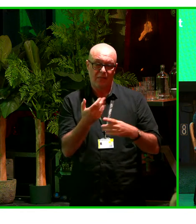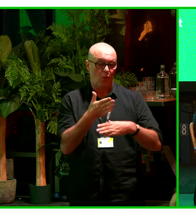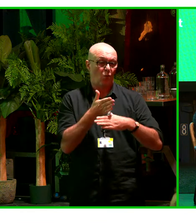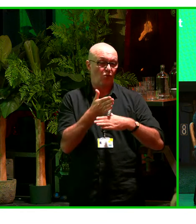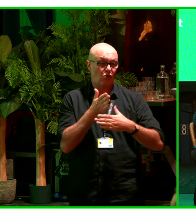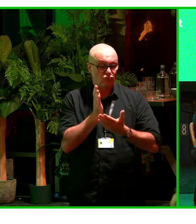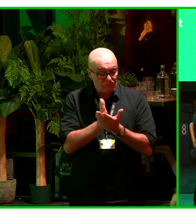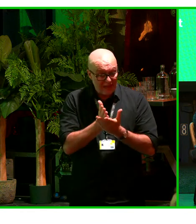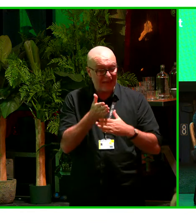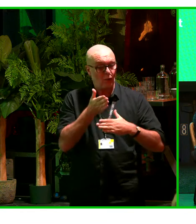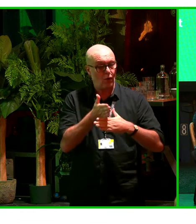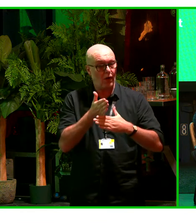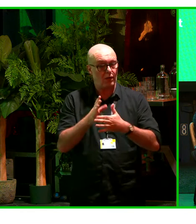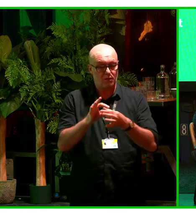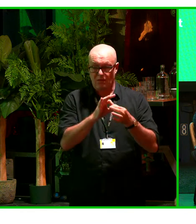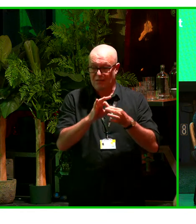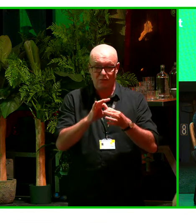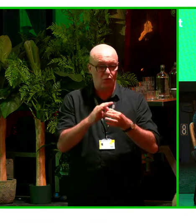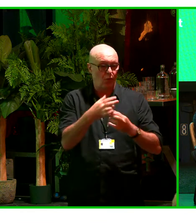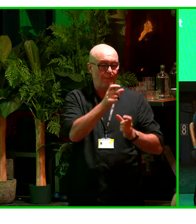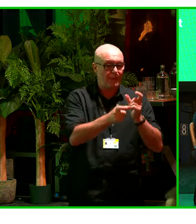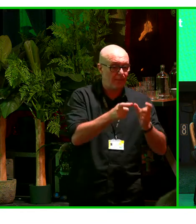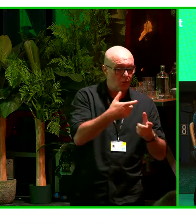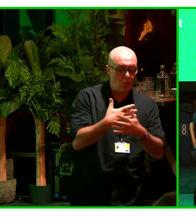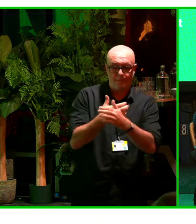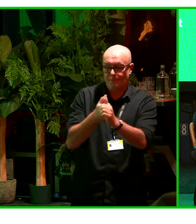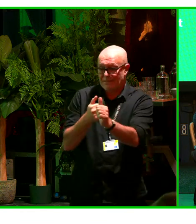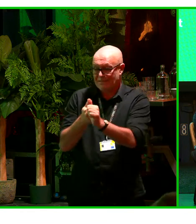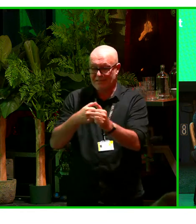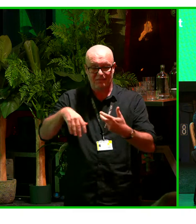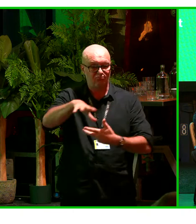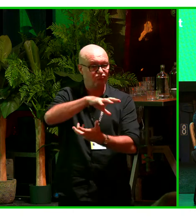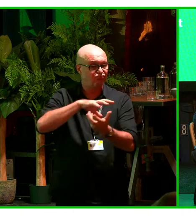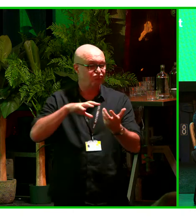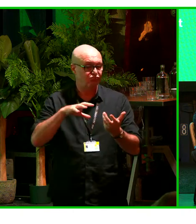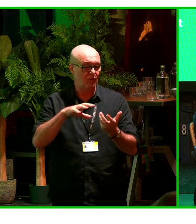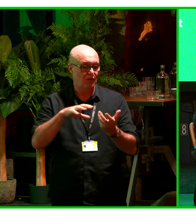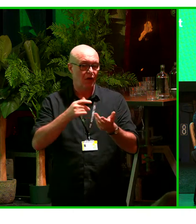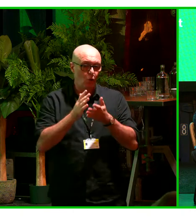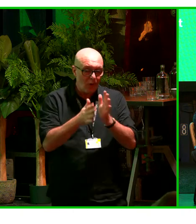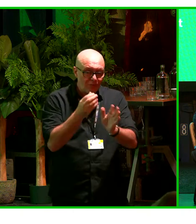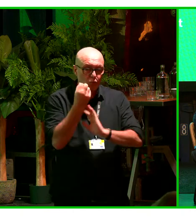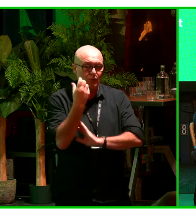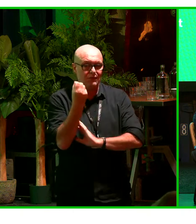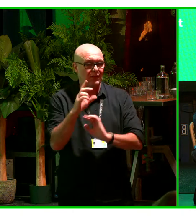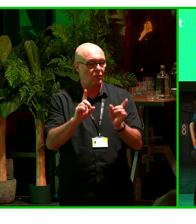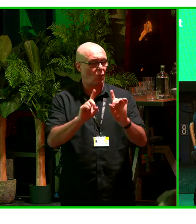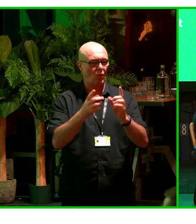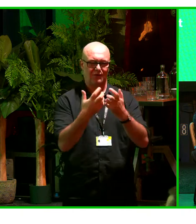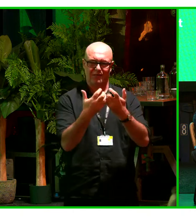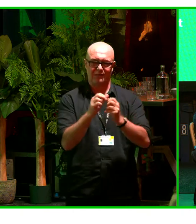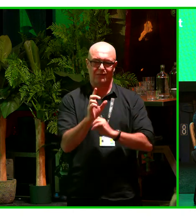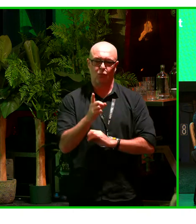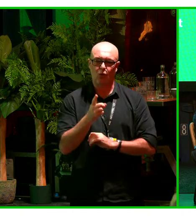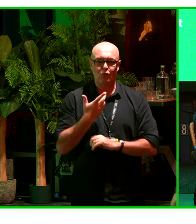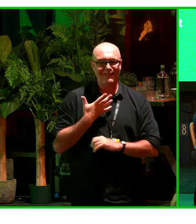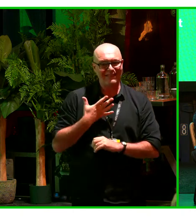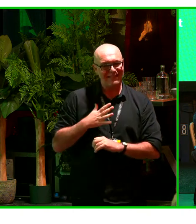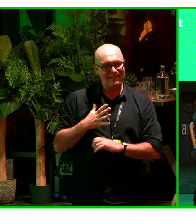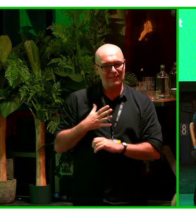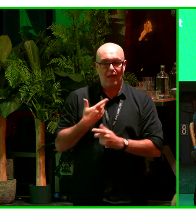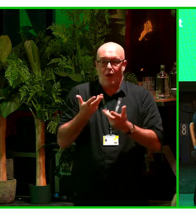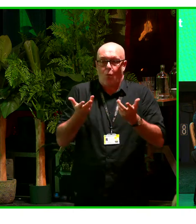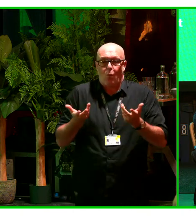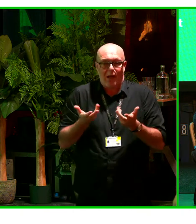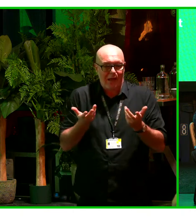for all of the people who and businesses in that area? We need to understand what technologies are needed in which places, in